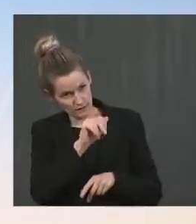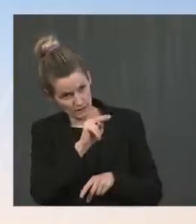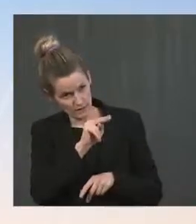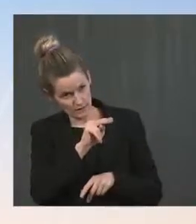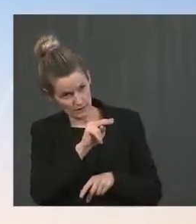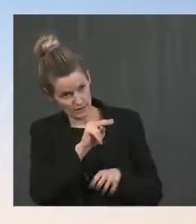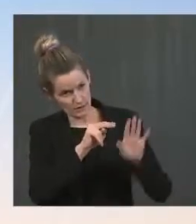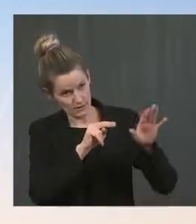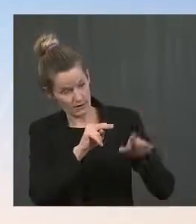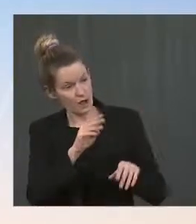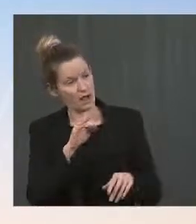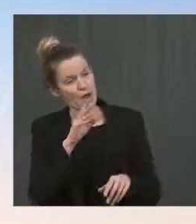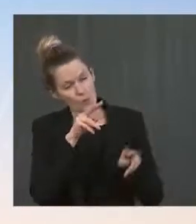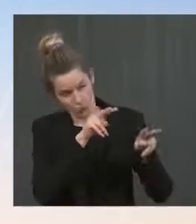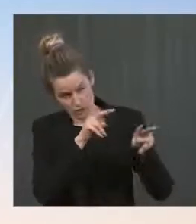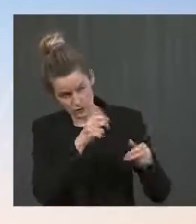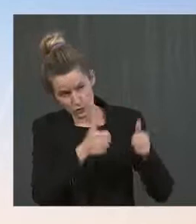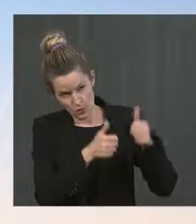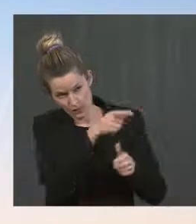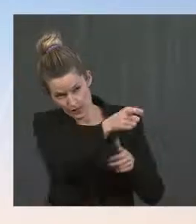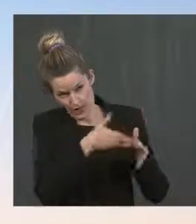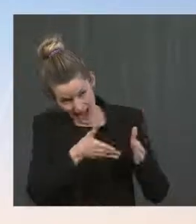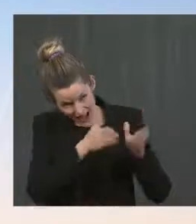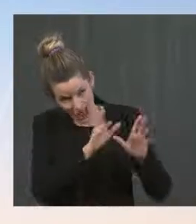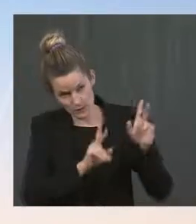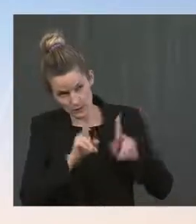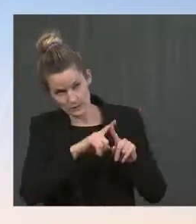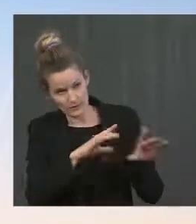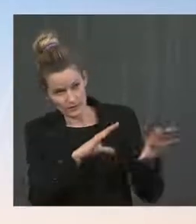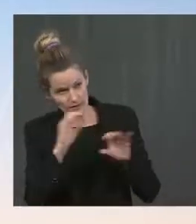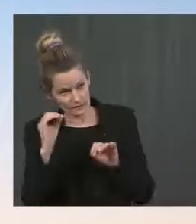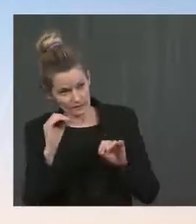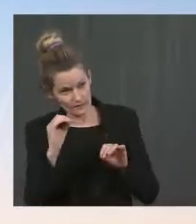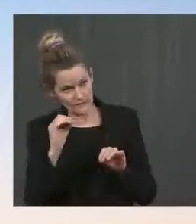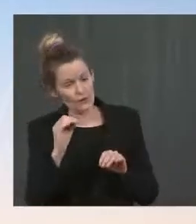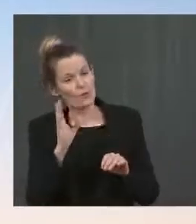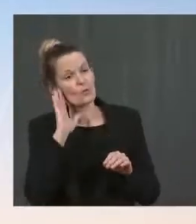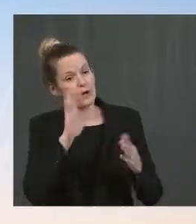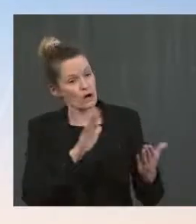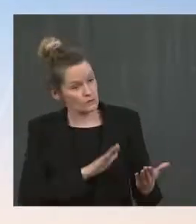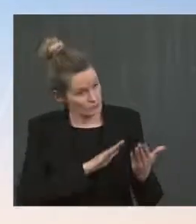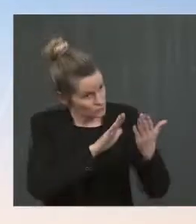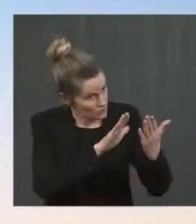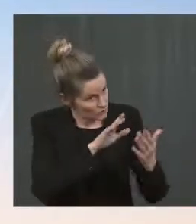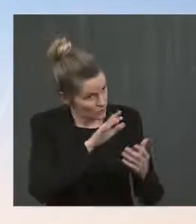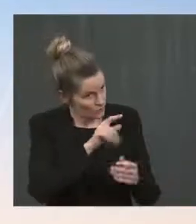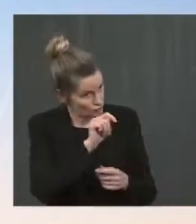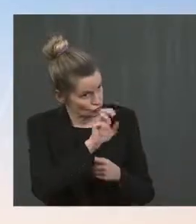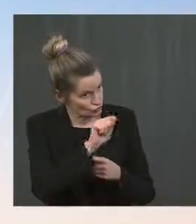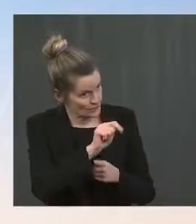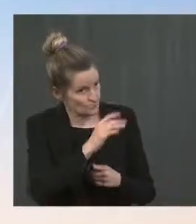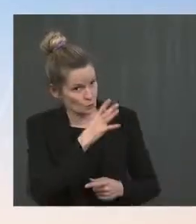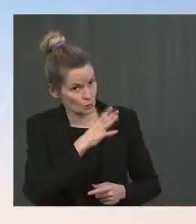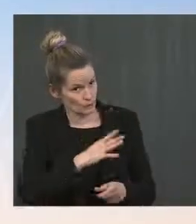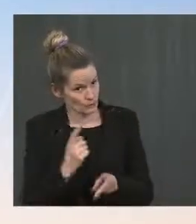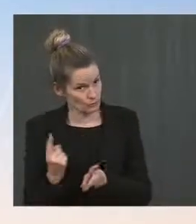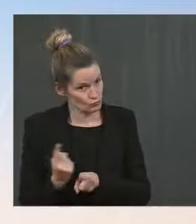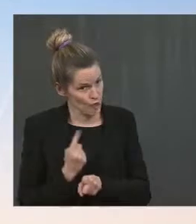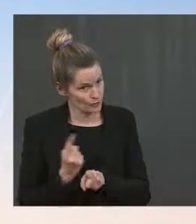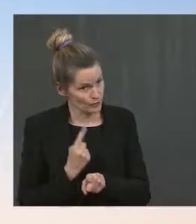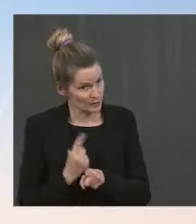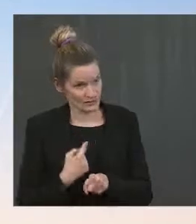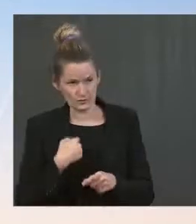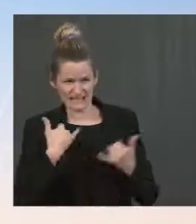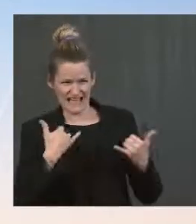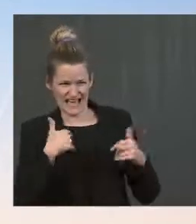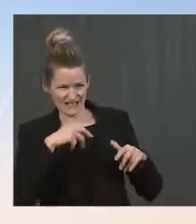the country as they have committed to treat them, and how they behave and operate. And therefore, we're not moving toward recognition. At the same time, we're